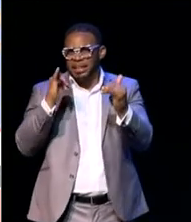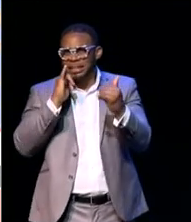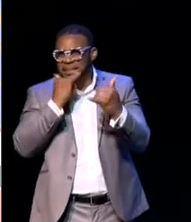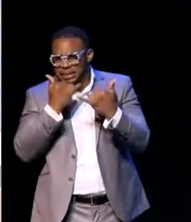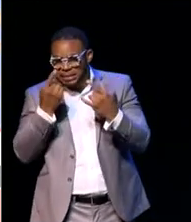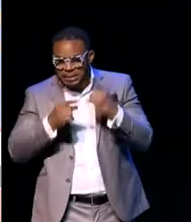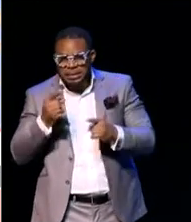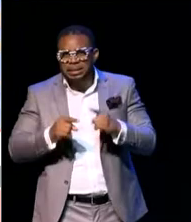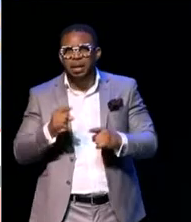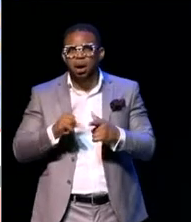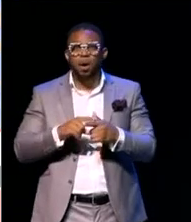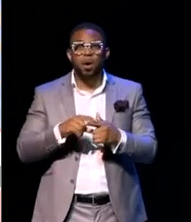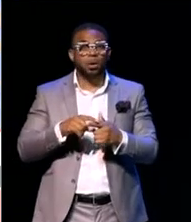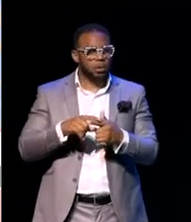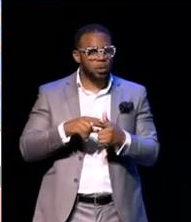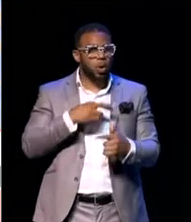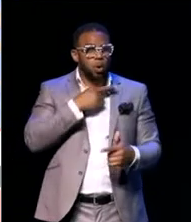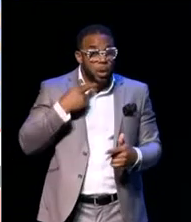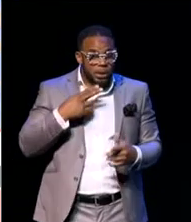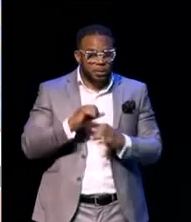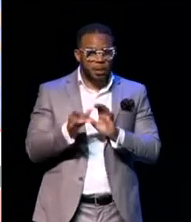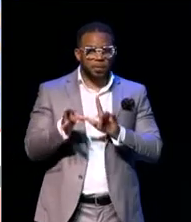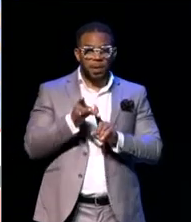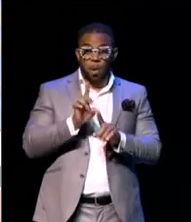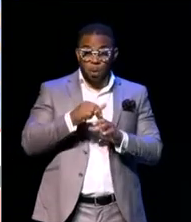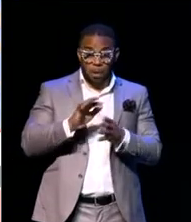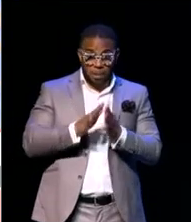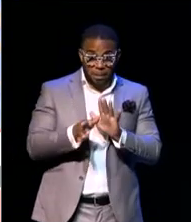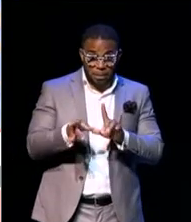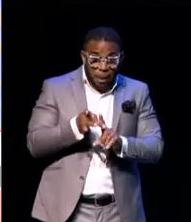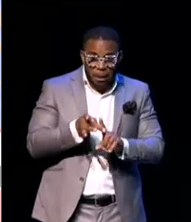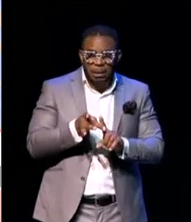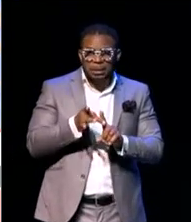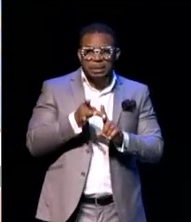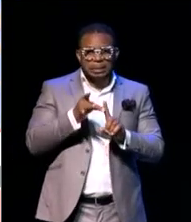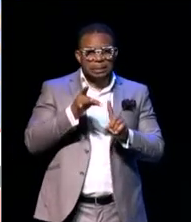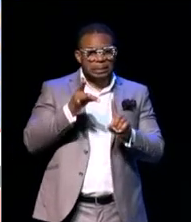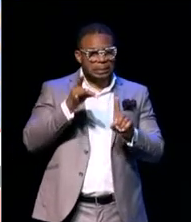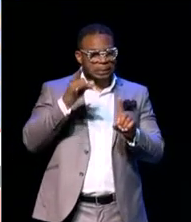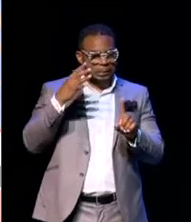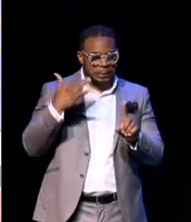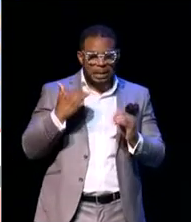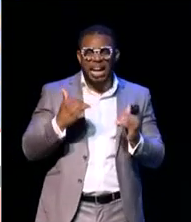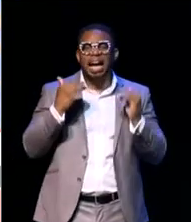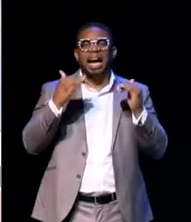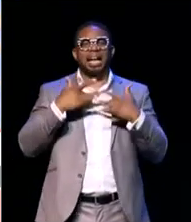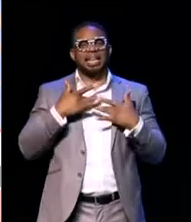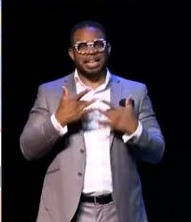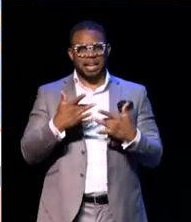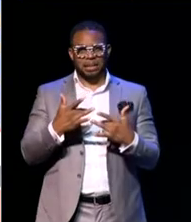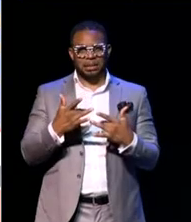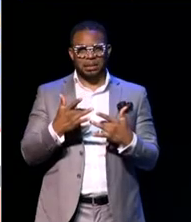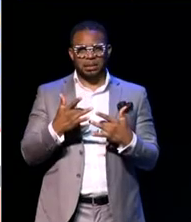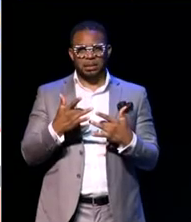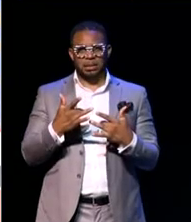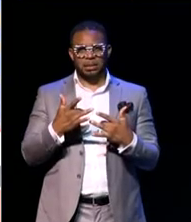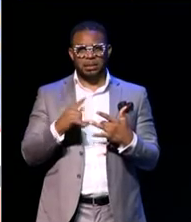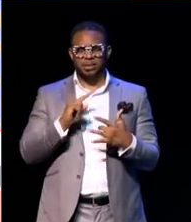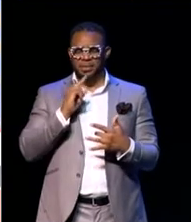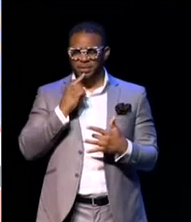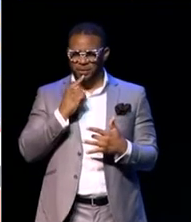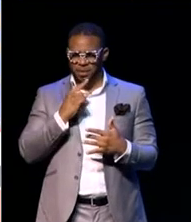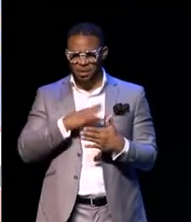incidence of getting infected. Once they get infected, they have a higher likelihood of a